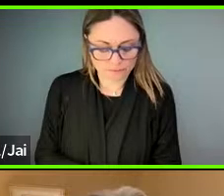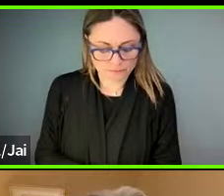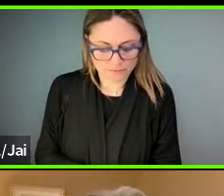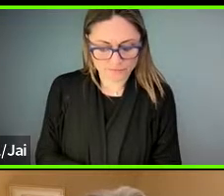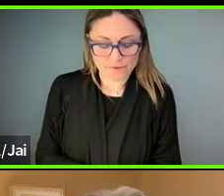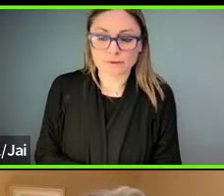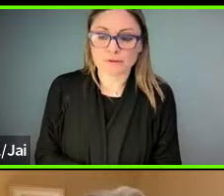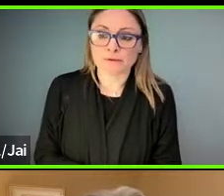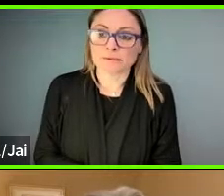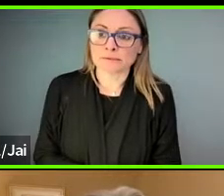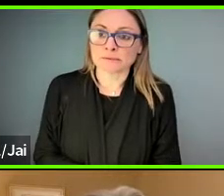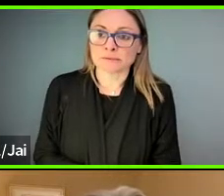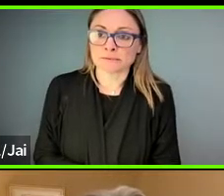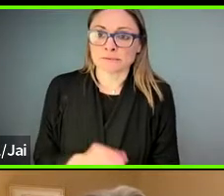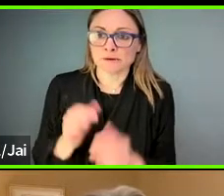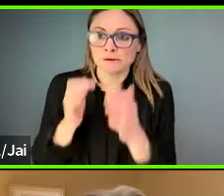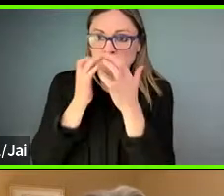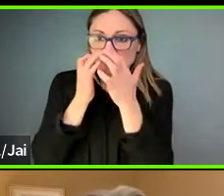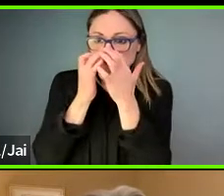Welcome.